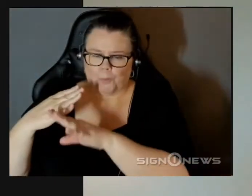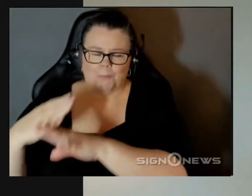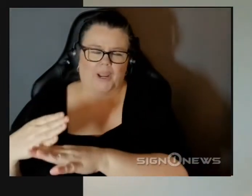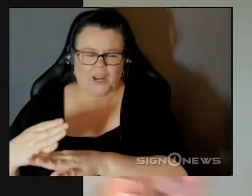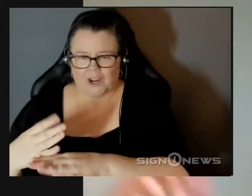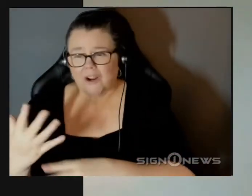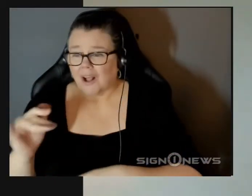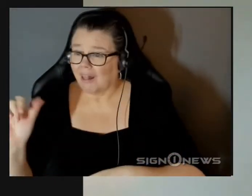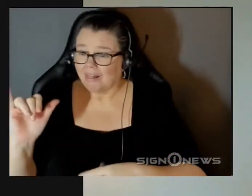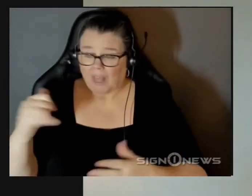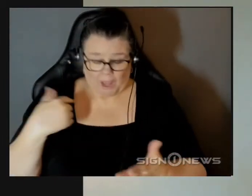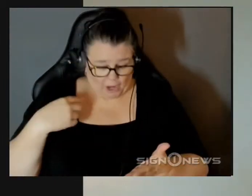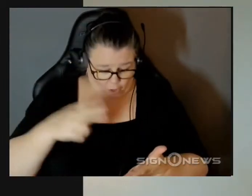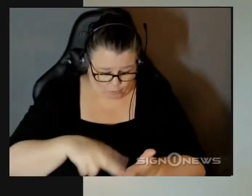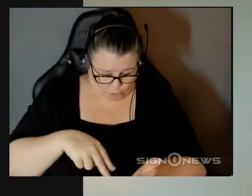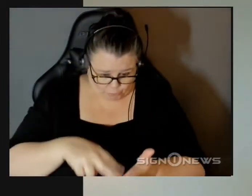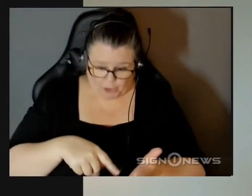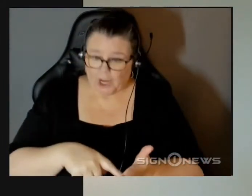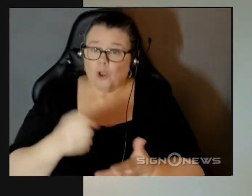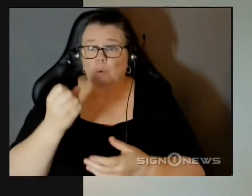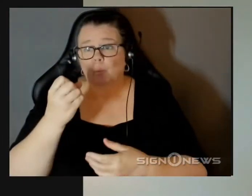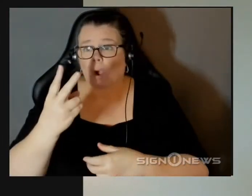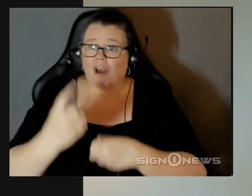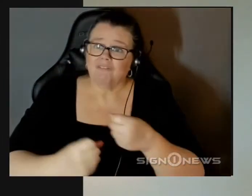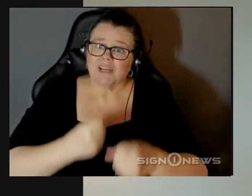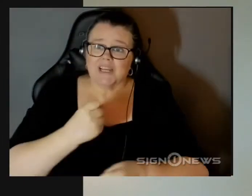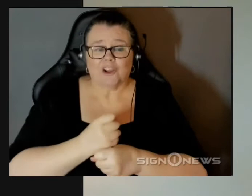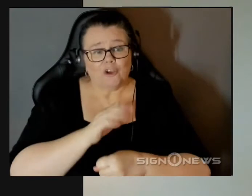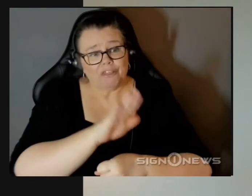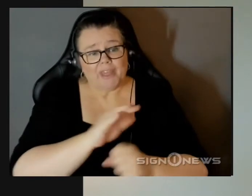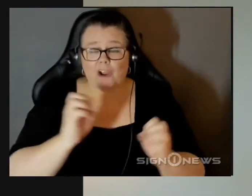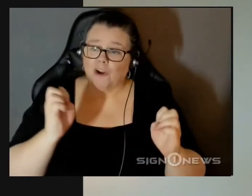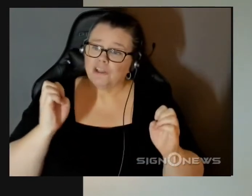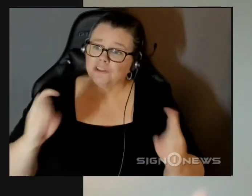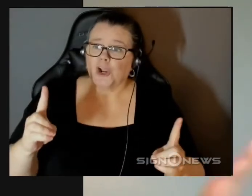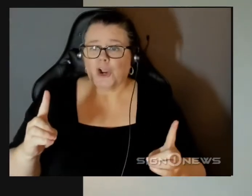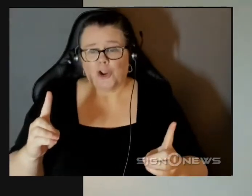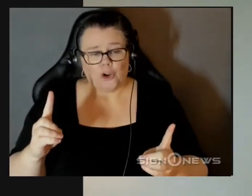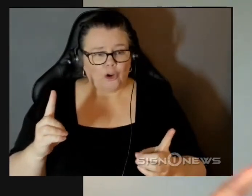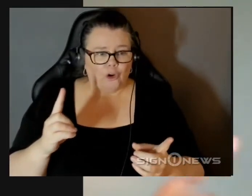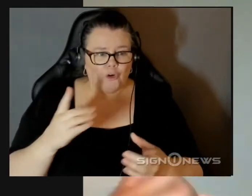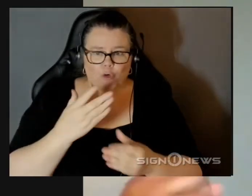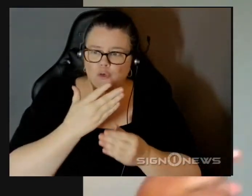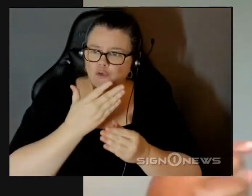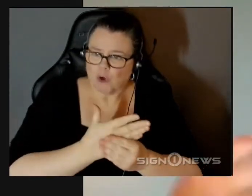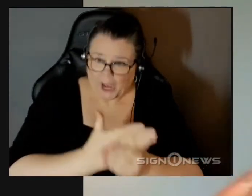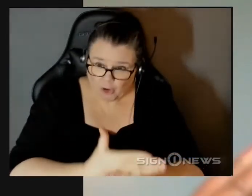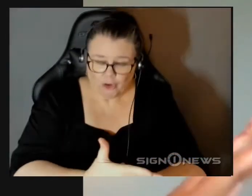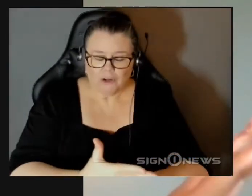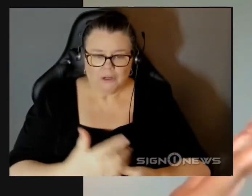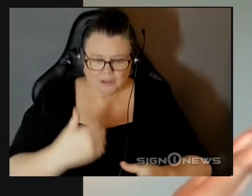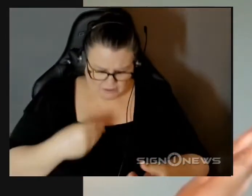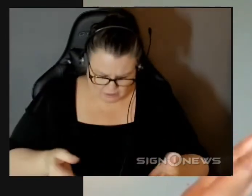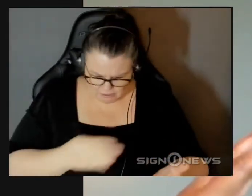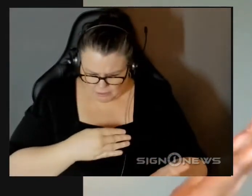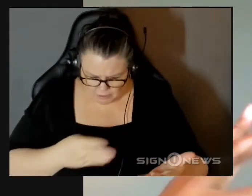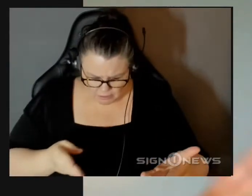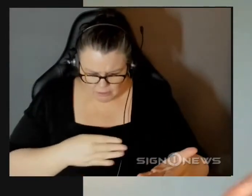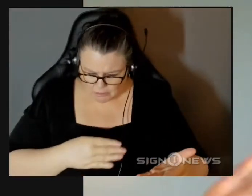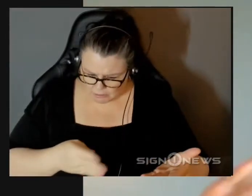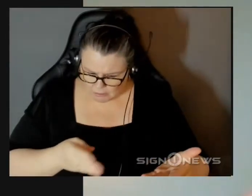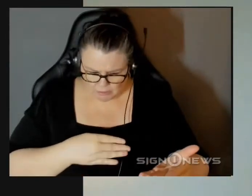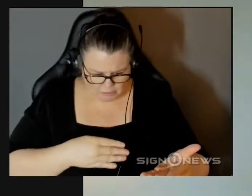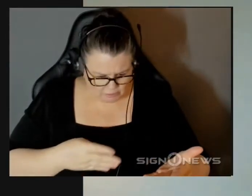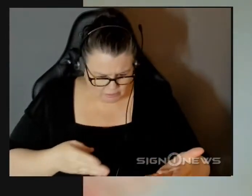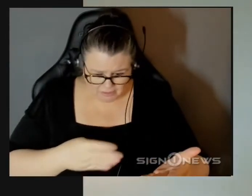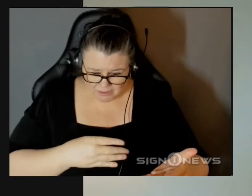where it's just a box check that said, no, this person doesn't have any reliable communication. I can't find an evaluation. I can't find where they've, done